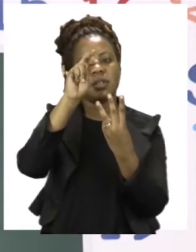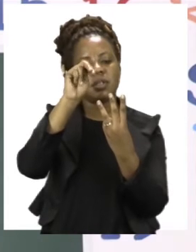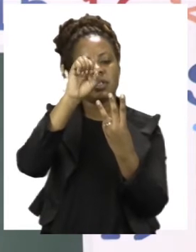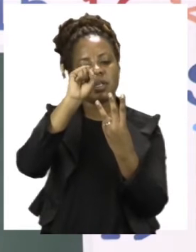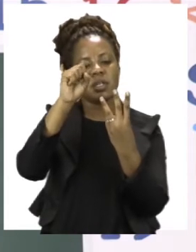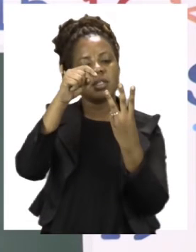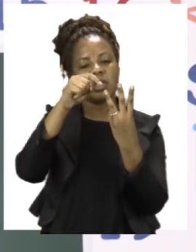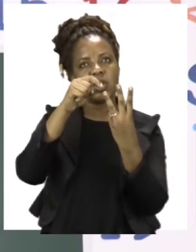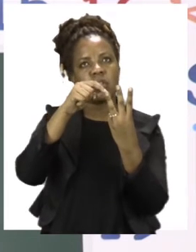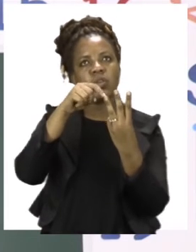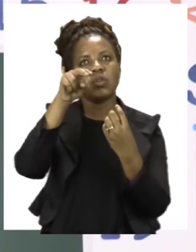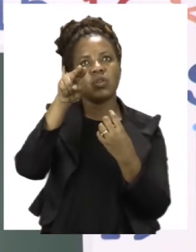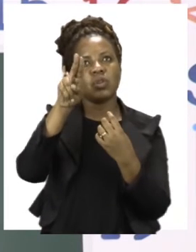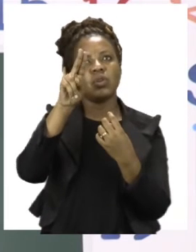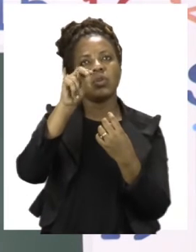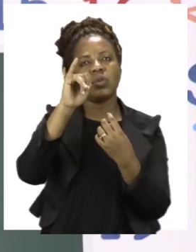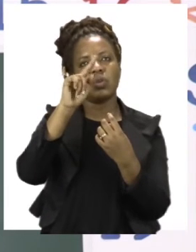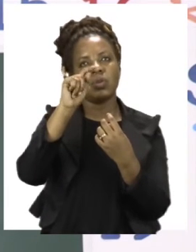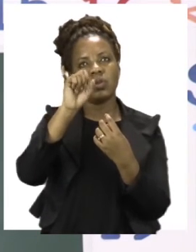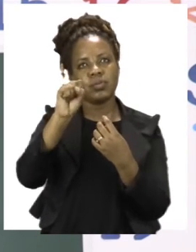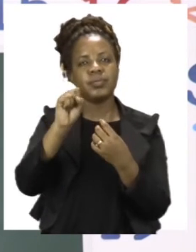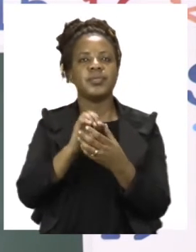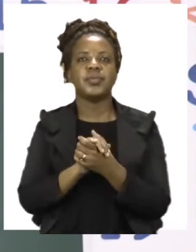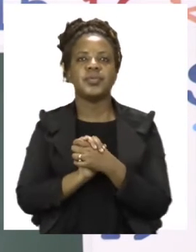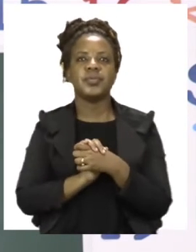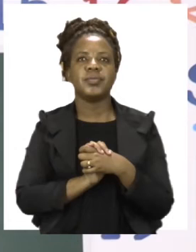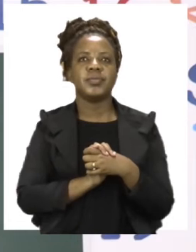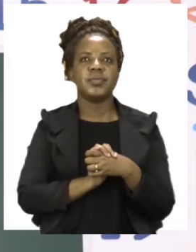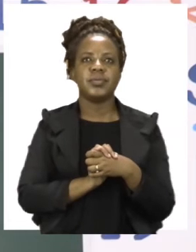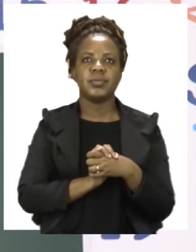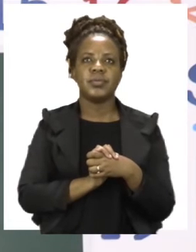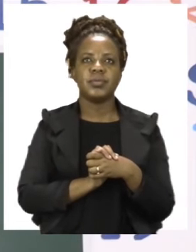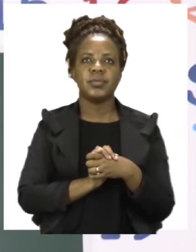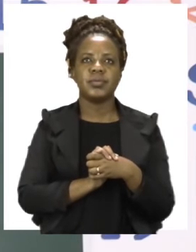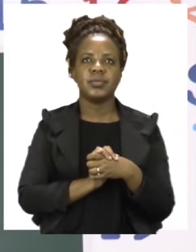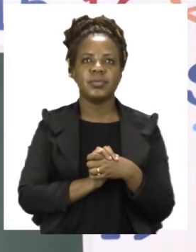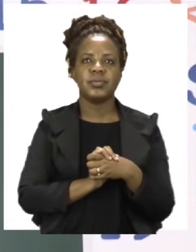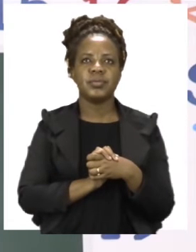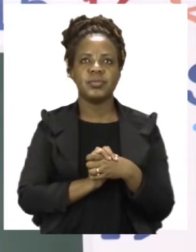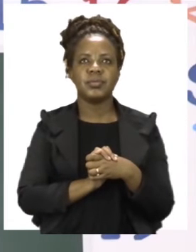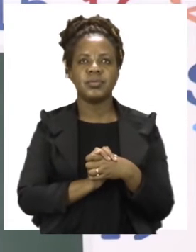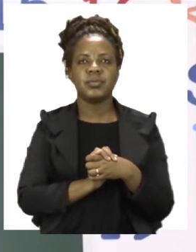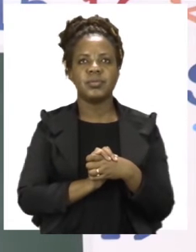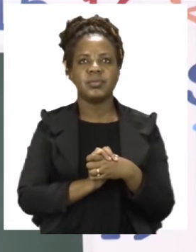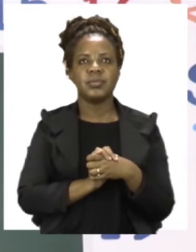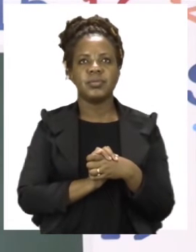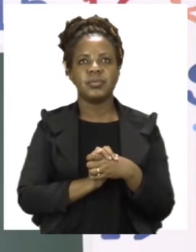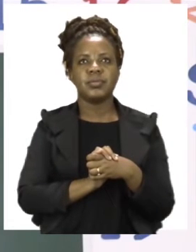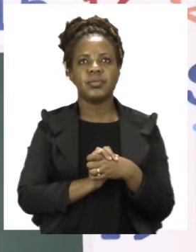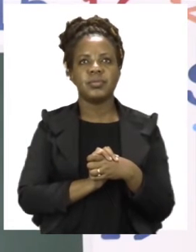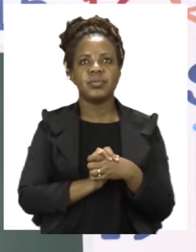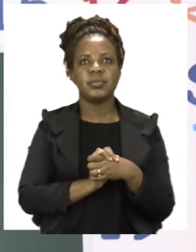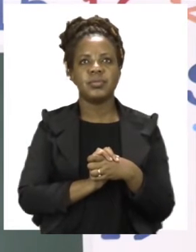tens next, and then lastly we have our hundreds. So we